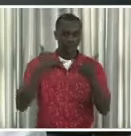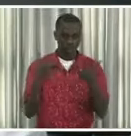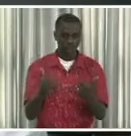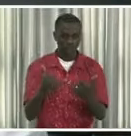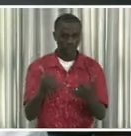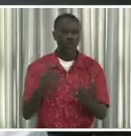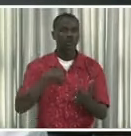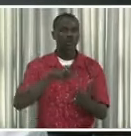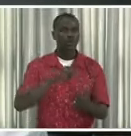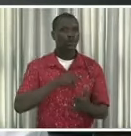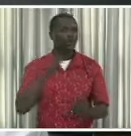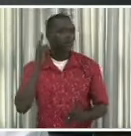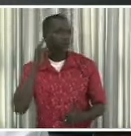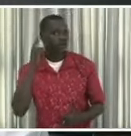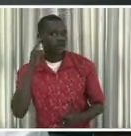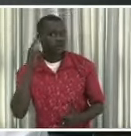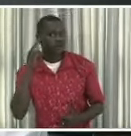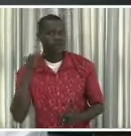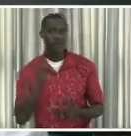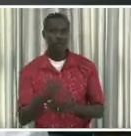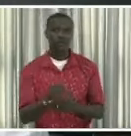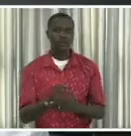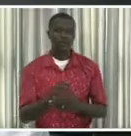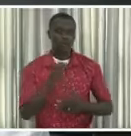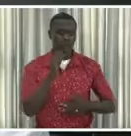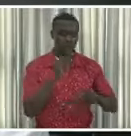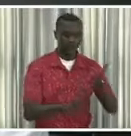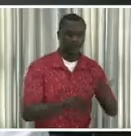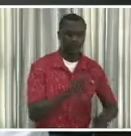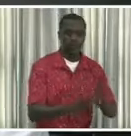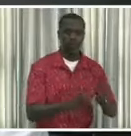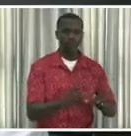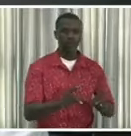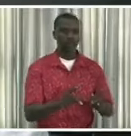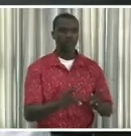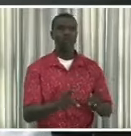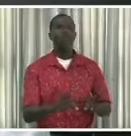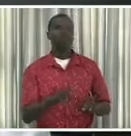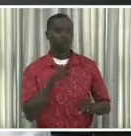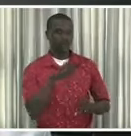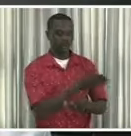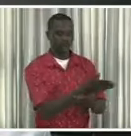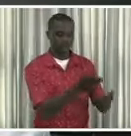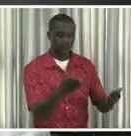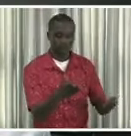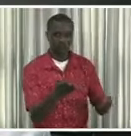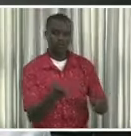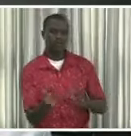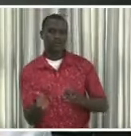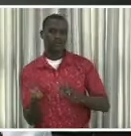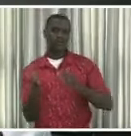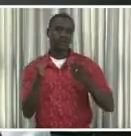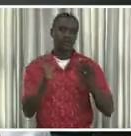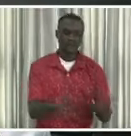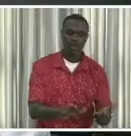number of people that will be lost their life. This is a question we would only get.